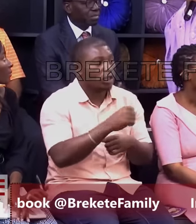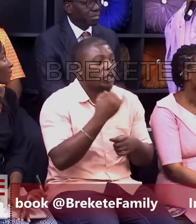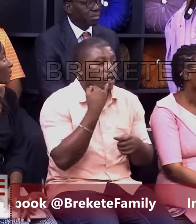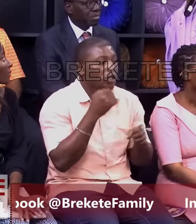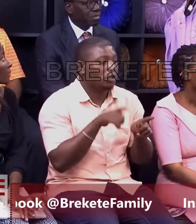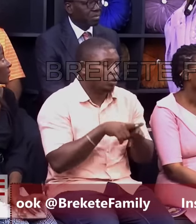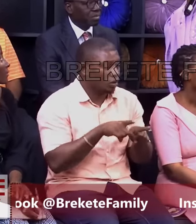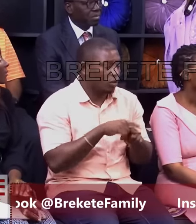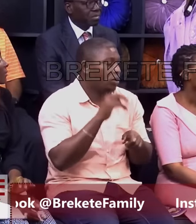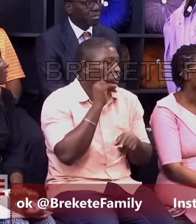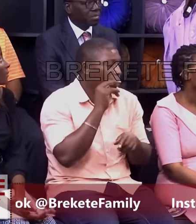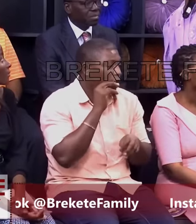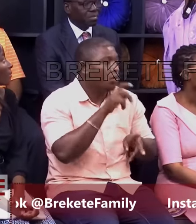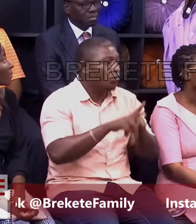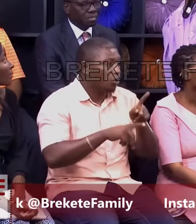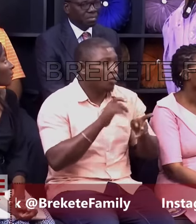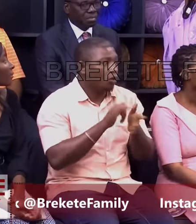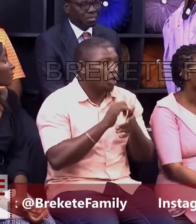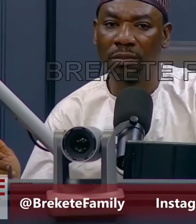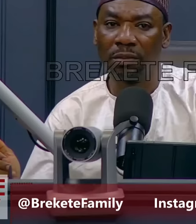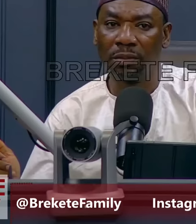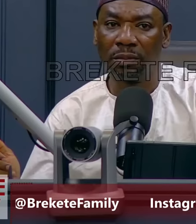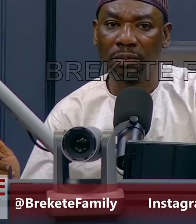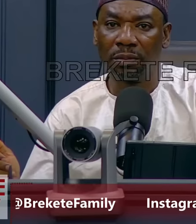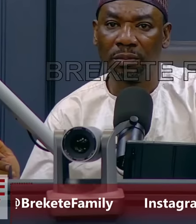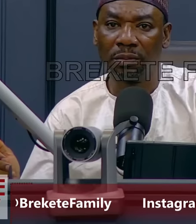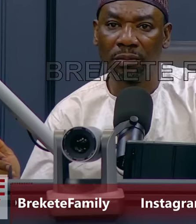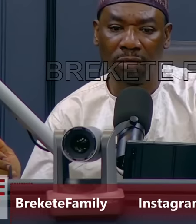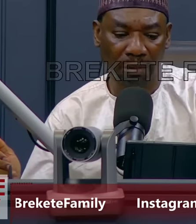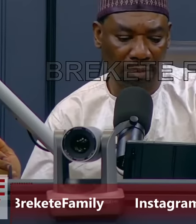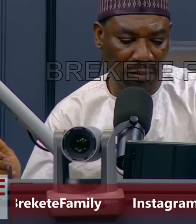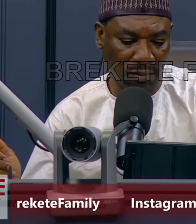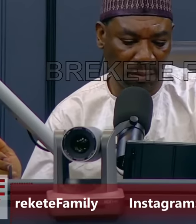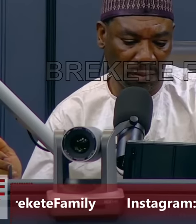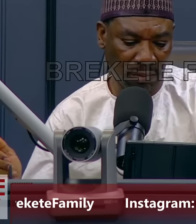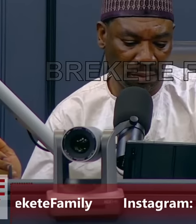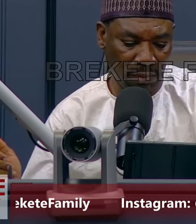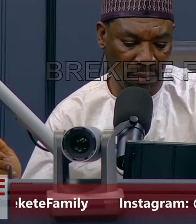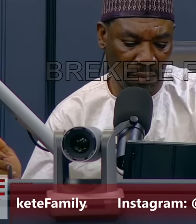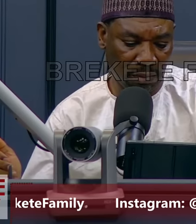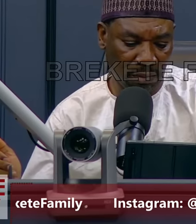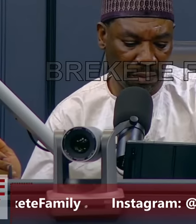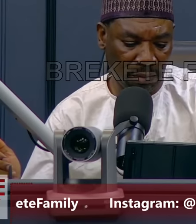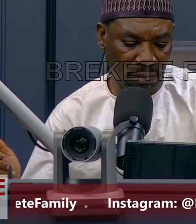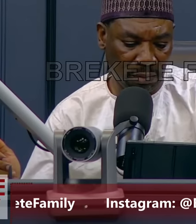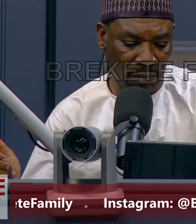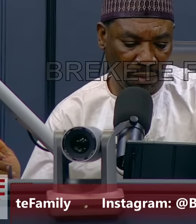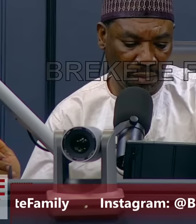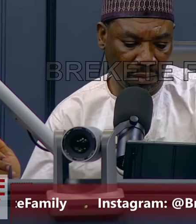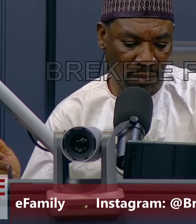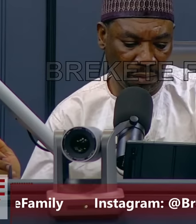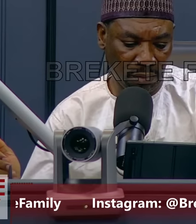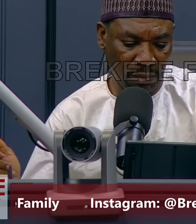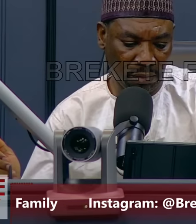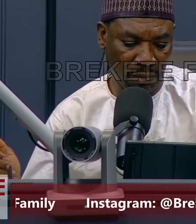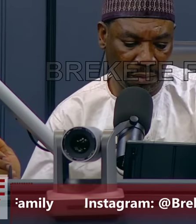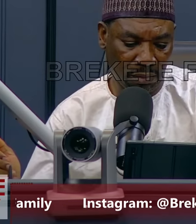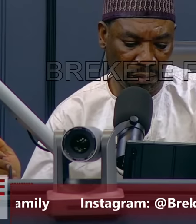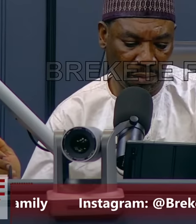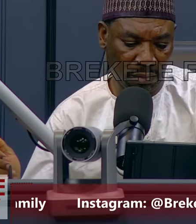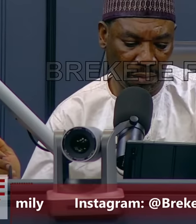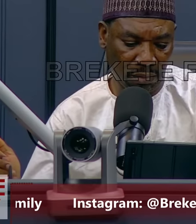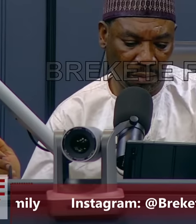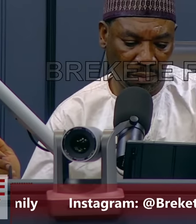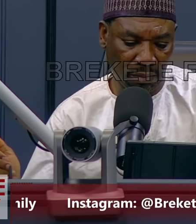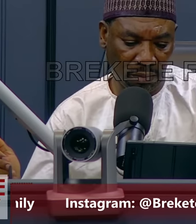also Nigerian people that are taking care of their hospitals and you are all aware that Nigerians are living country